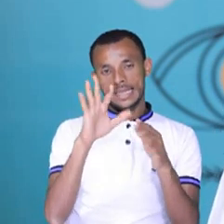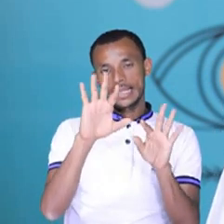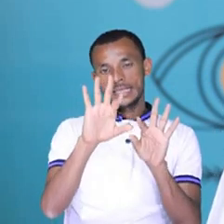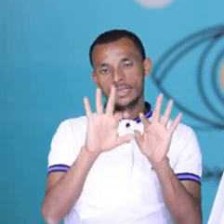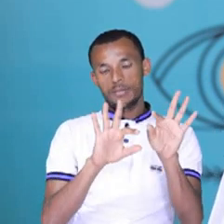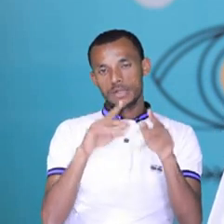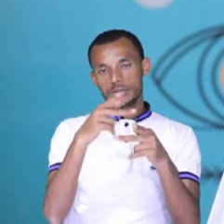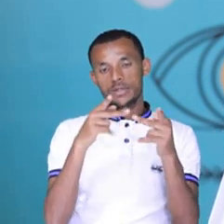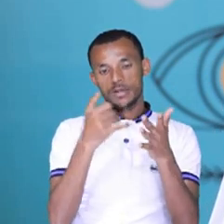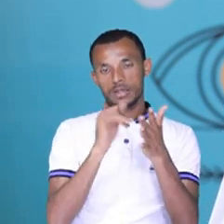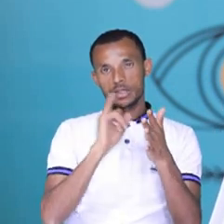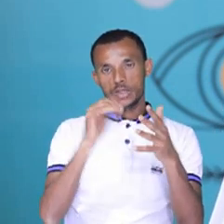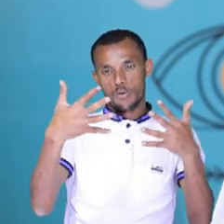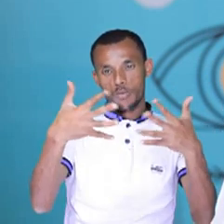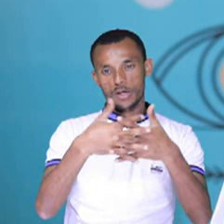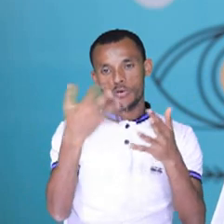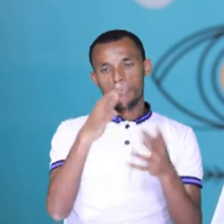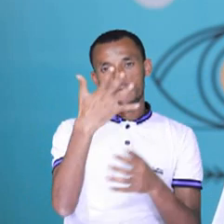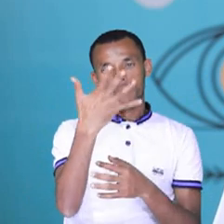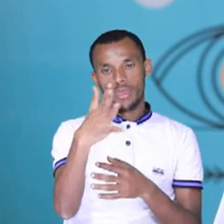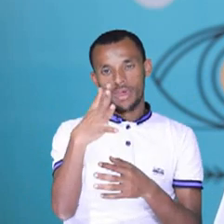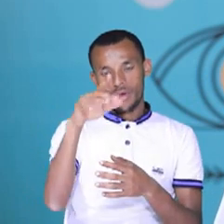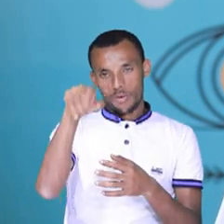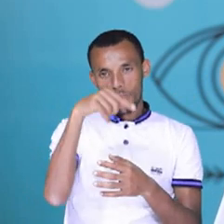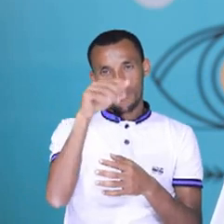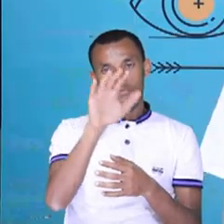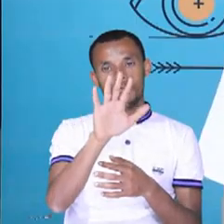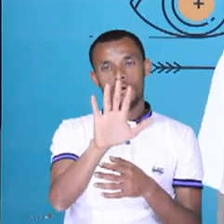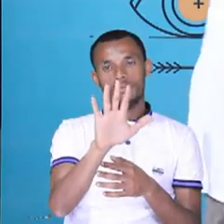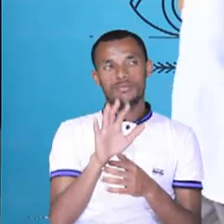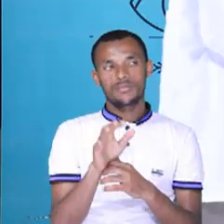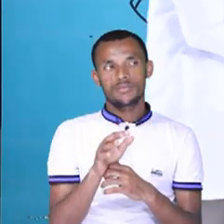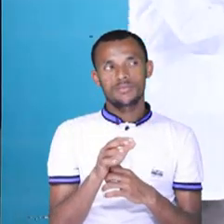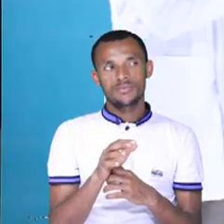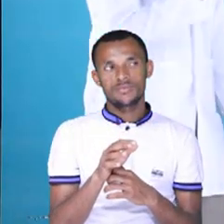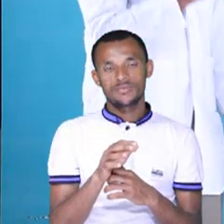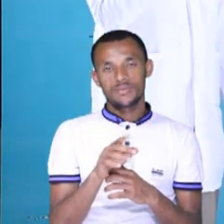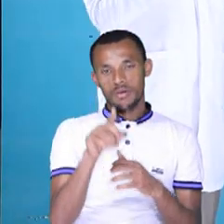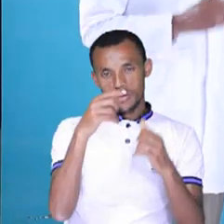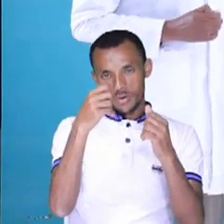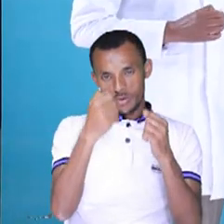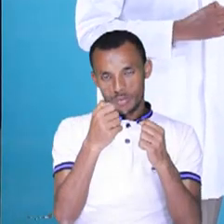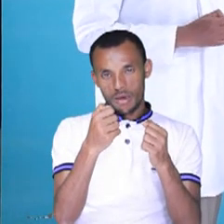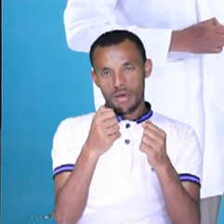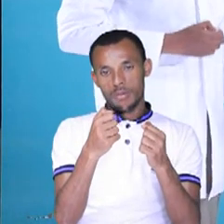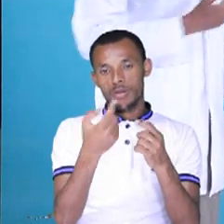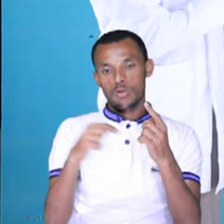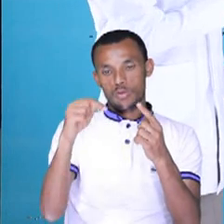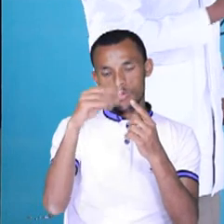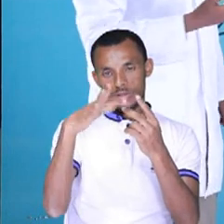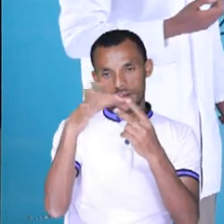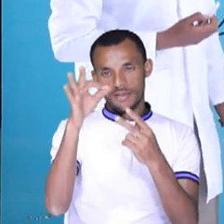the combination of 15, 5 it will be. You should be able to select